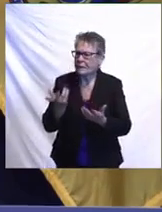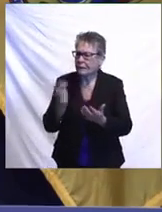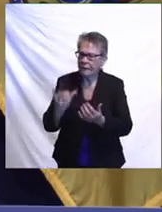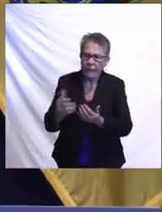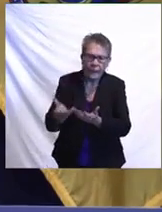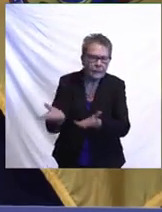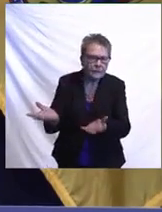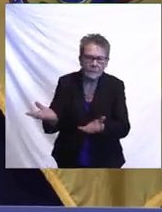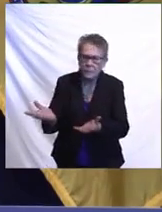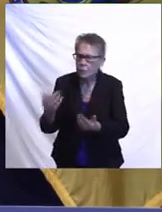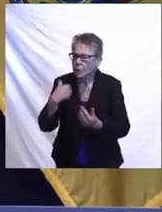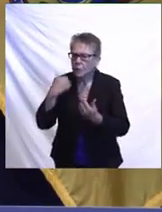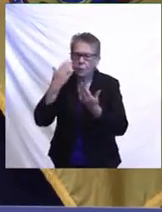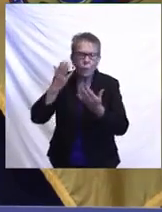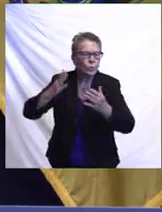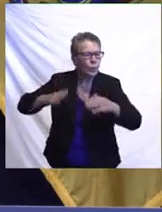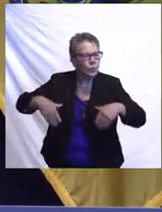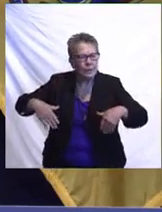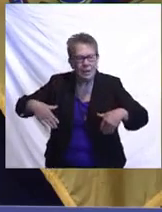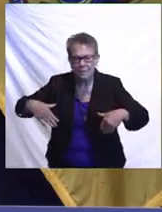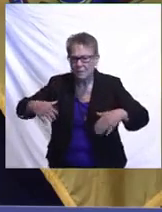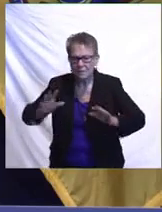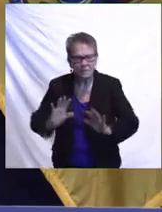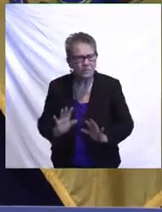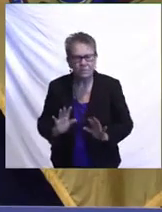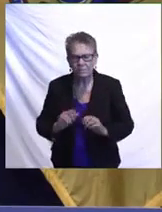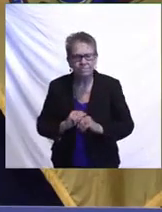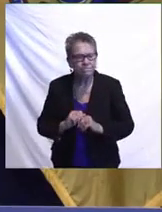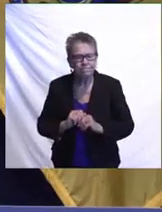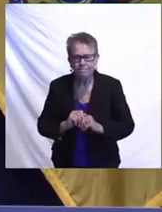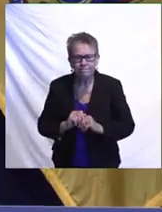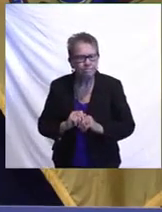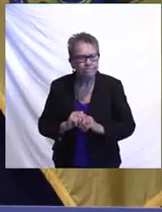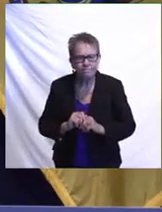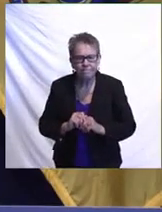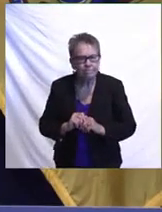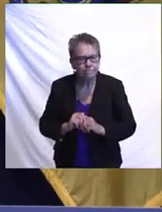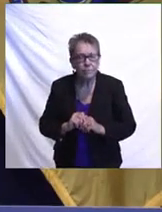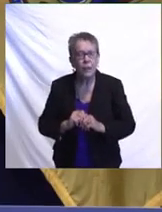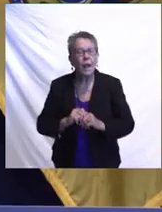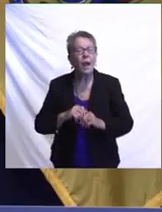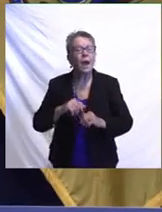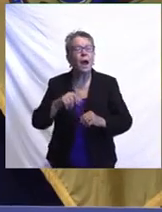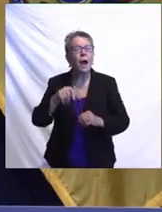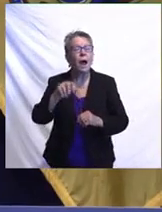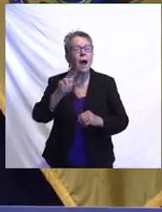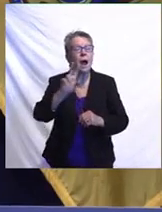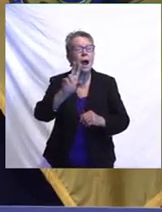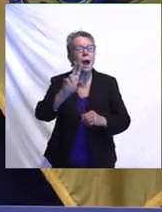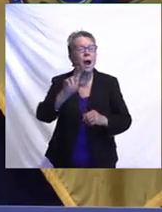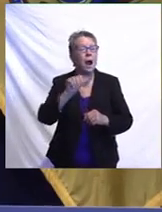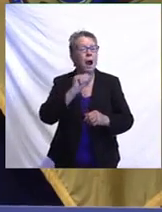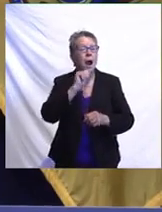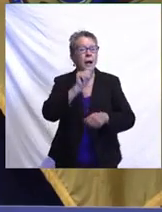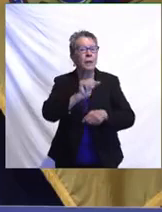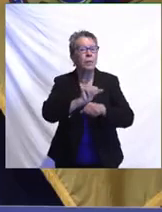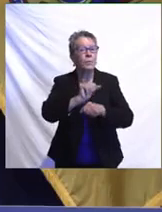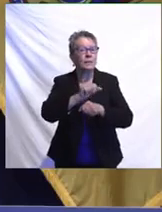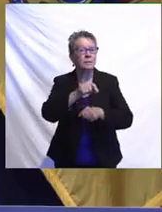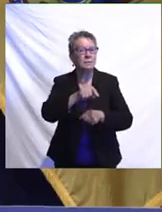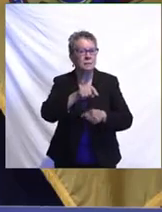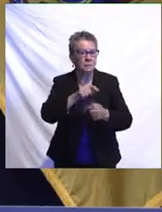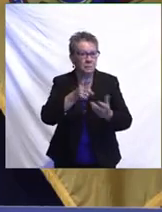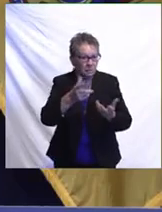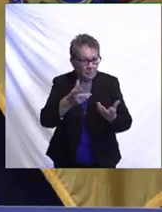weeks. But the answer is no. So on unemployment, this is my analysis, and I think this is borne out by